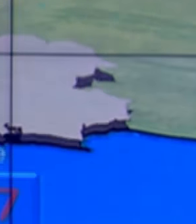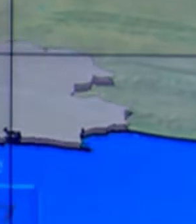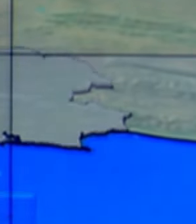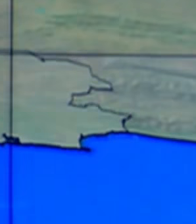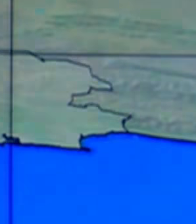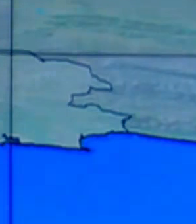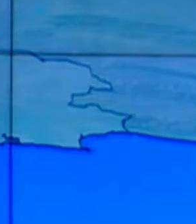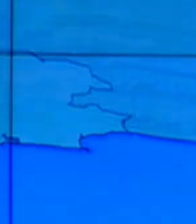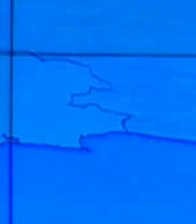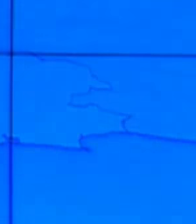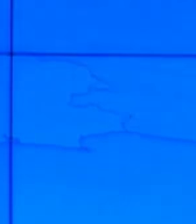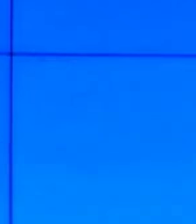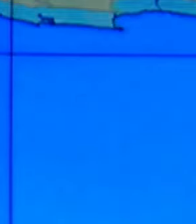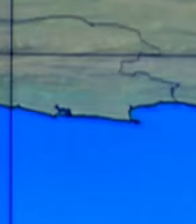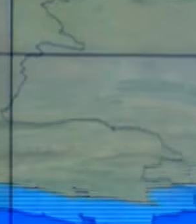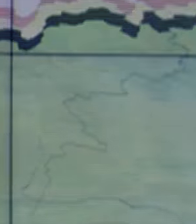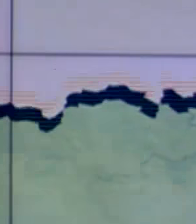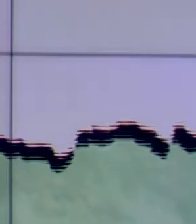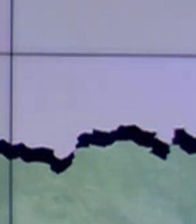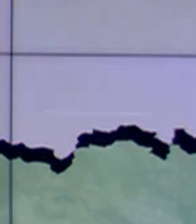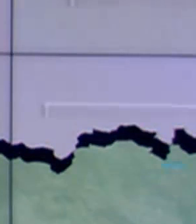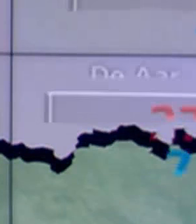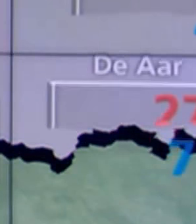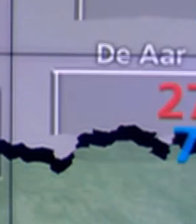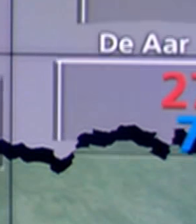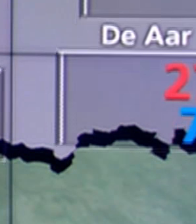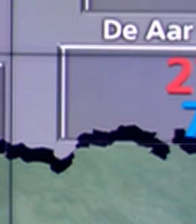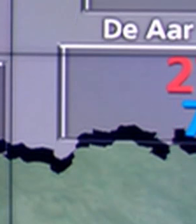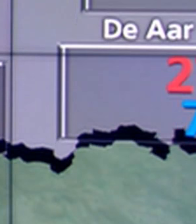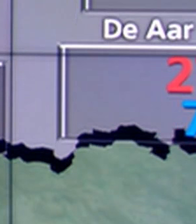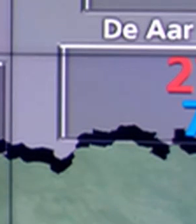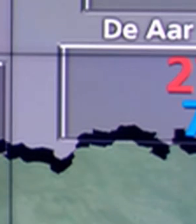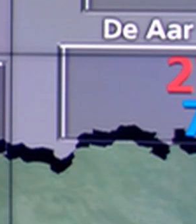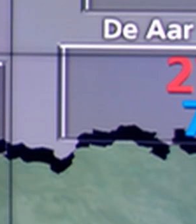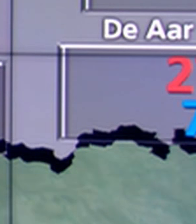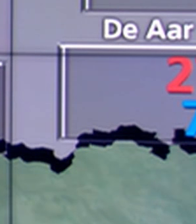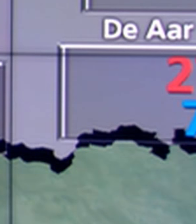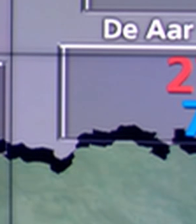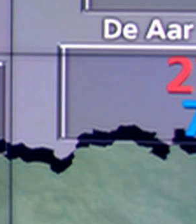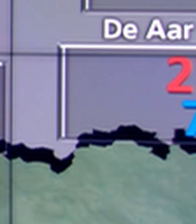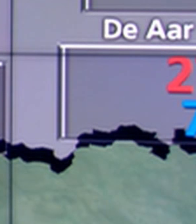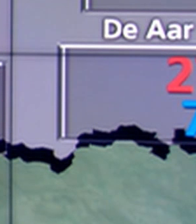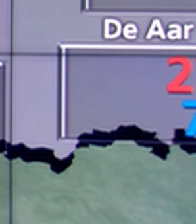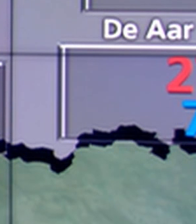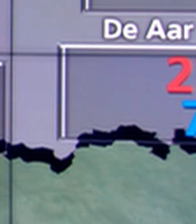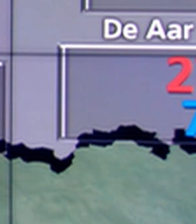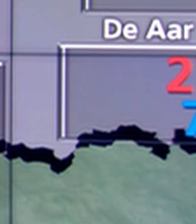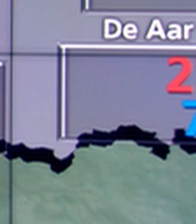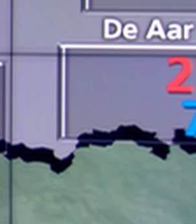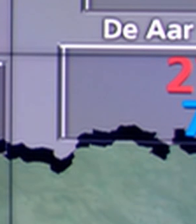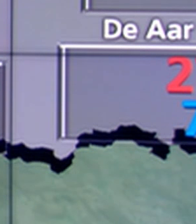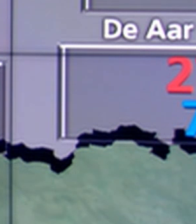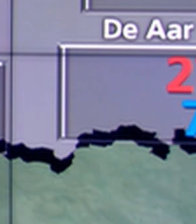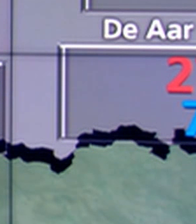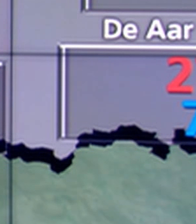e tla be keme go digrata di le 10 le bosupa re lebele province ya ka kwa Northern Cape teng Kurumane e tla be keme go digrata di le 20